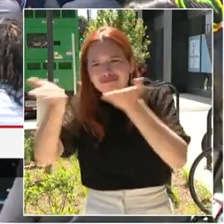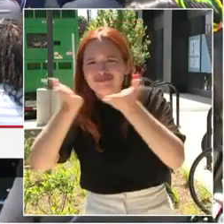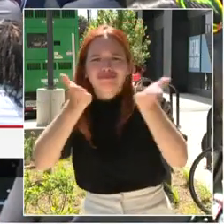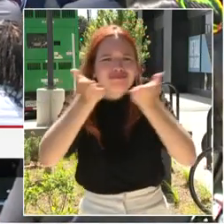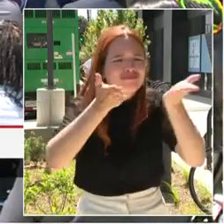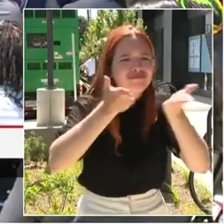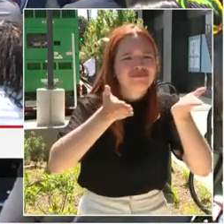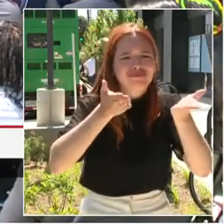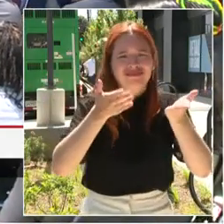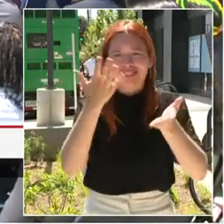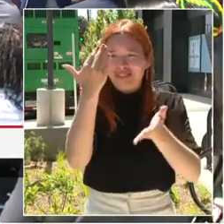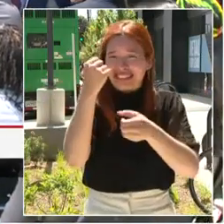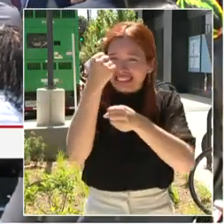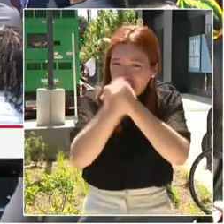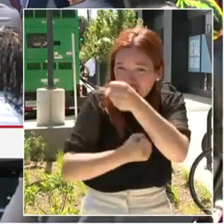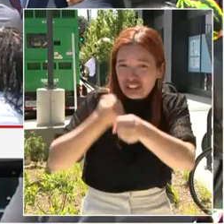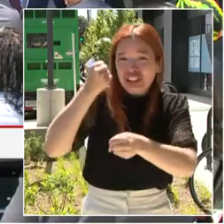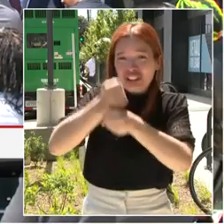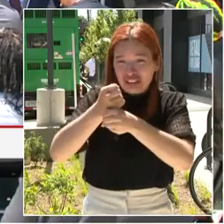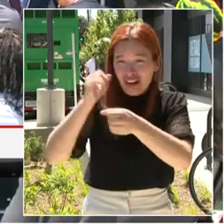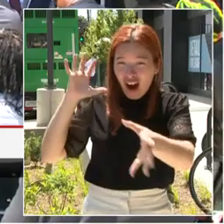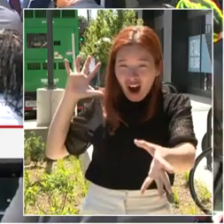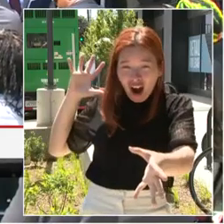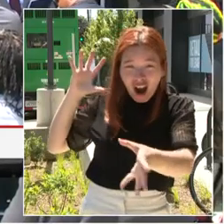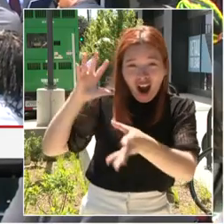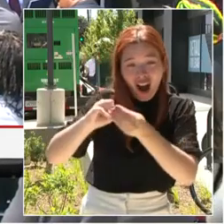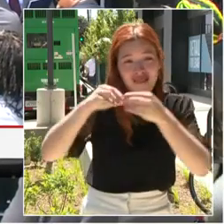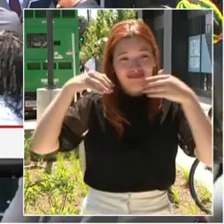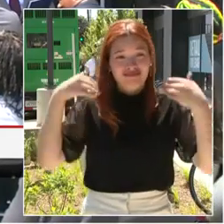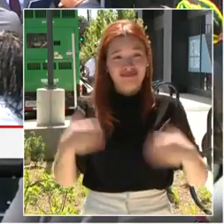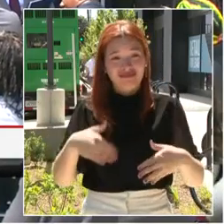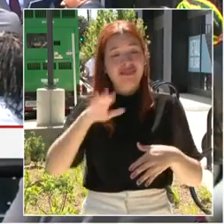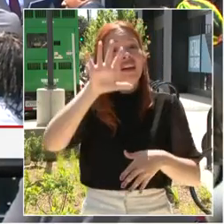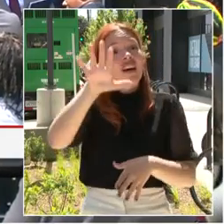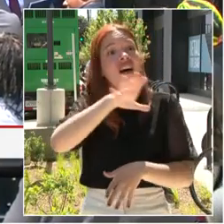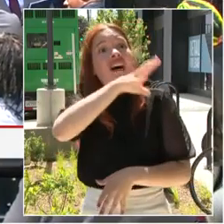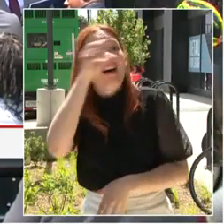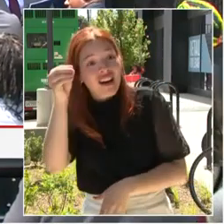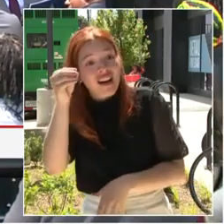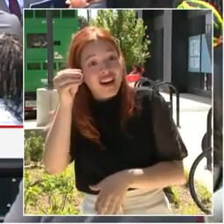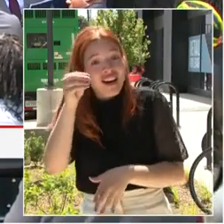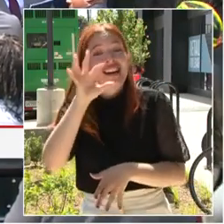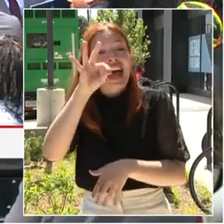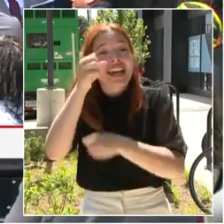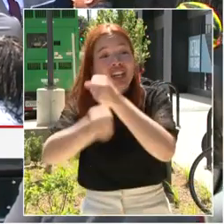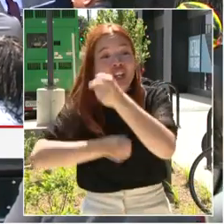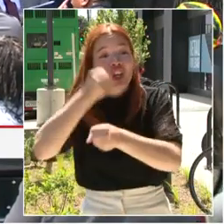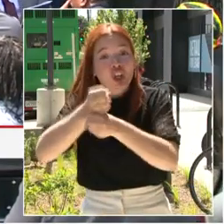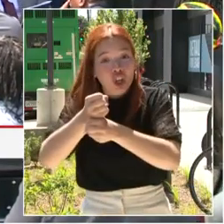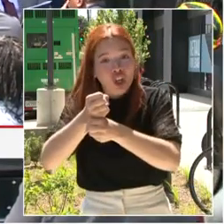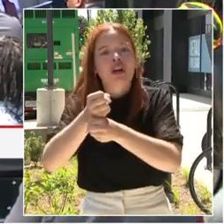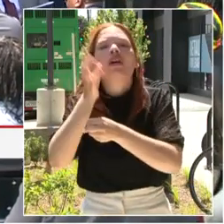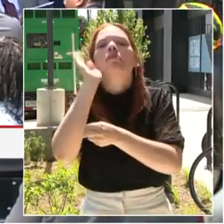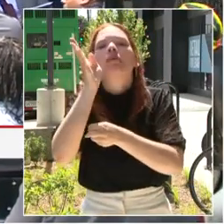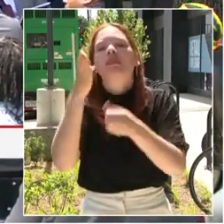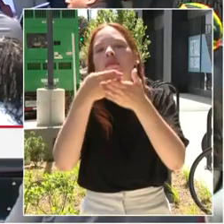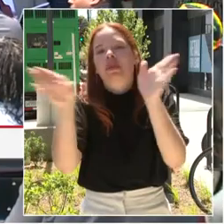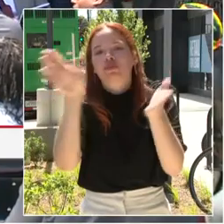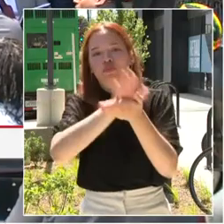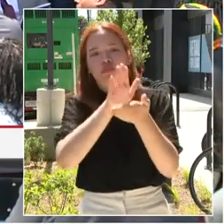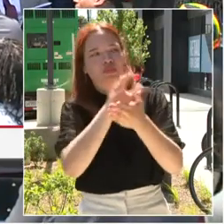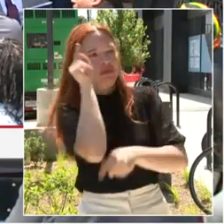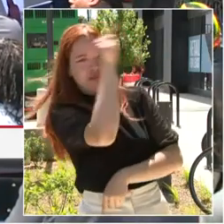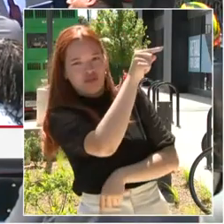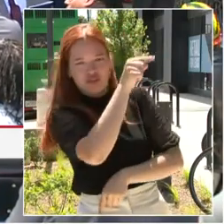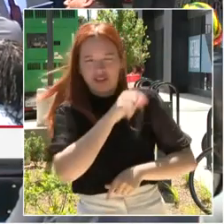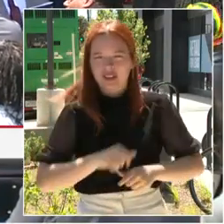including 9 years at the Baltimore Public Schools. He most recently served as Assistant Vice President of Human